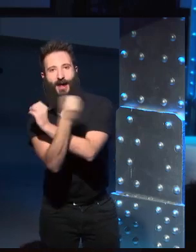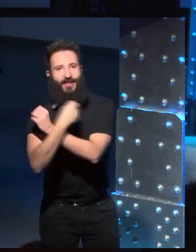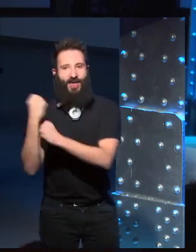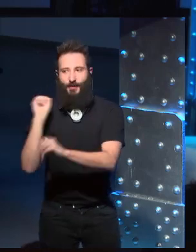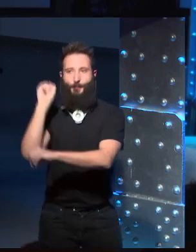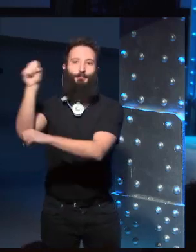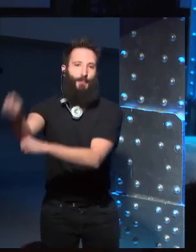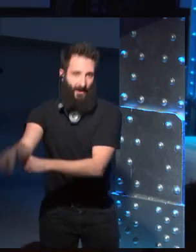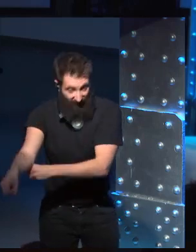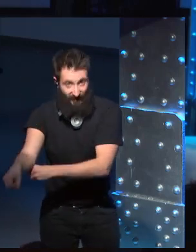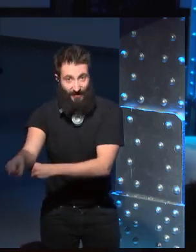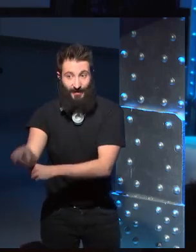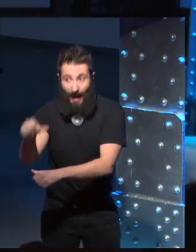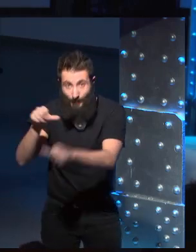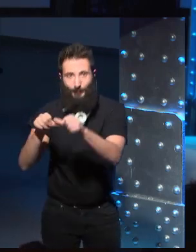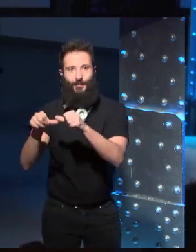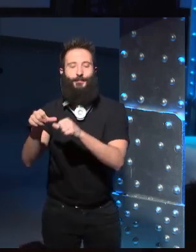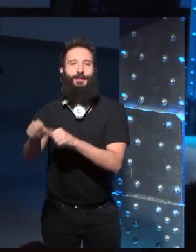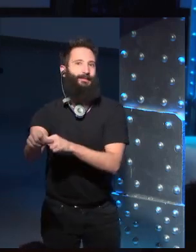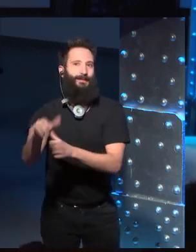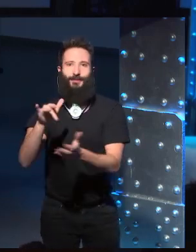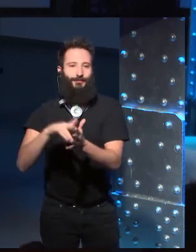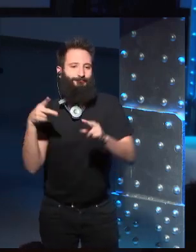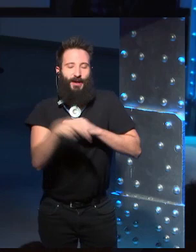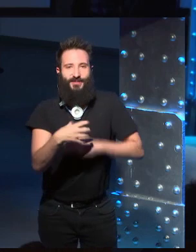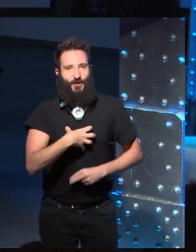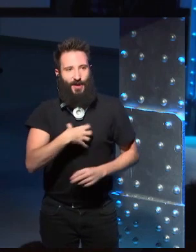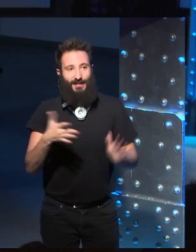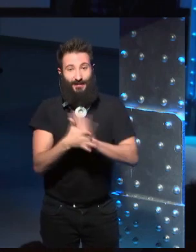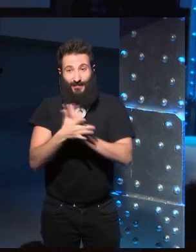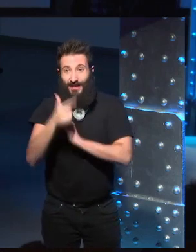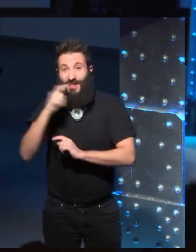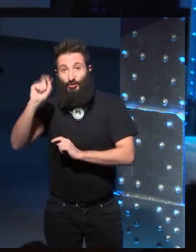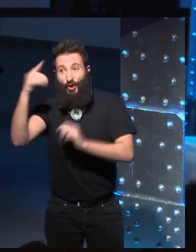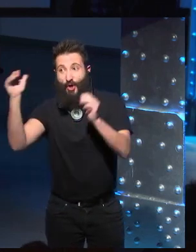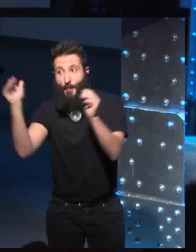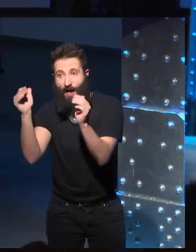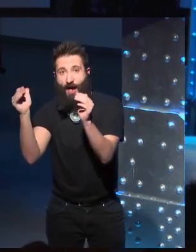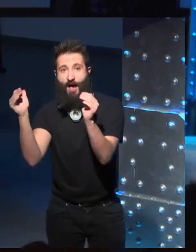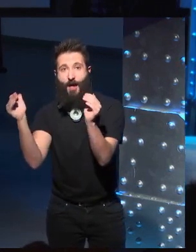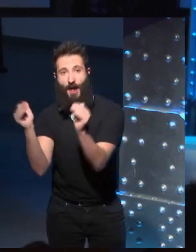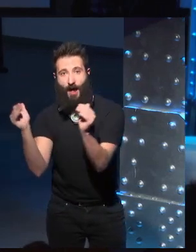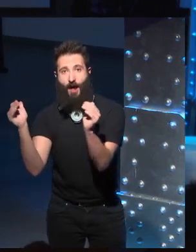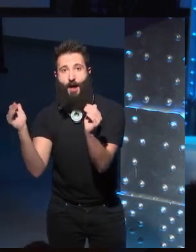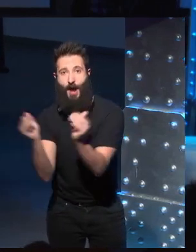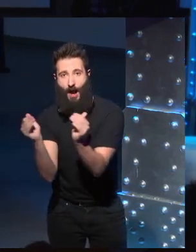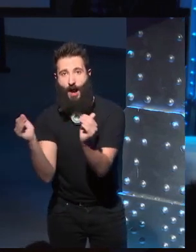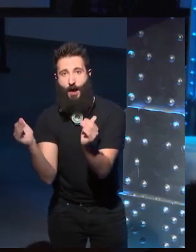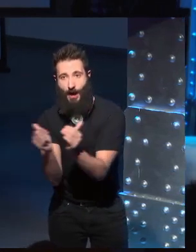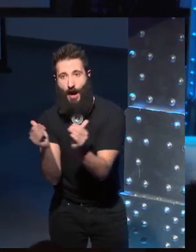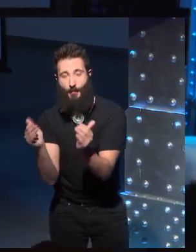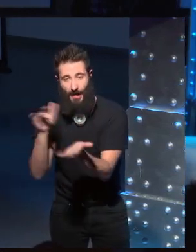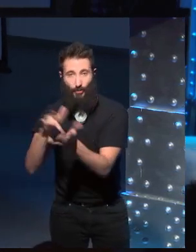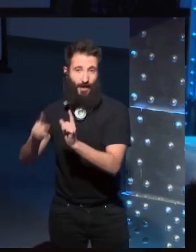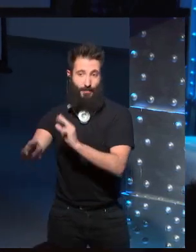nothing to prevent it, the sun will shrink. And when it shrinks, it will trigger new reactions, which this time will